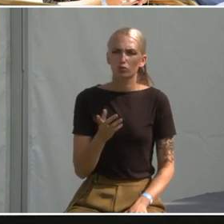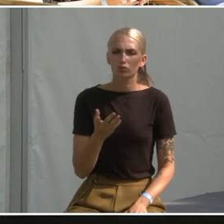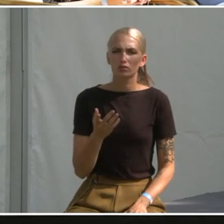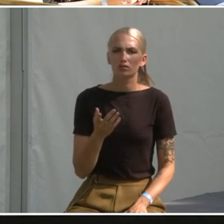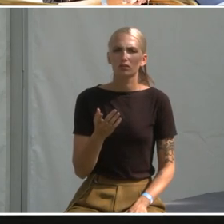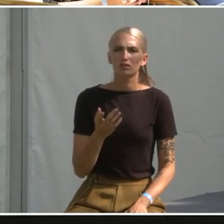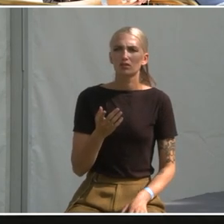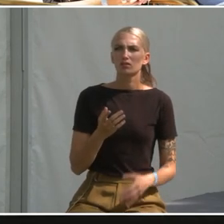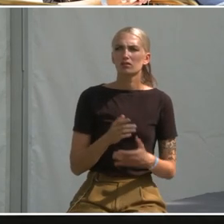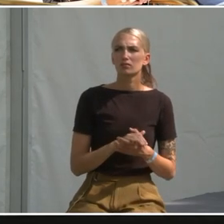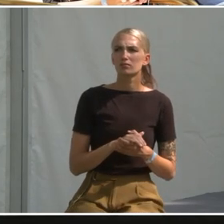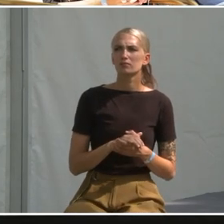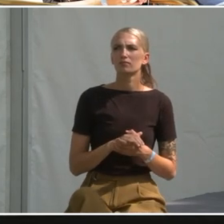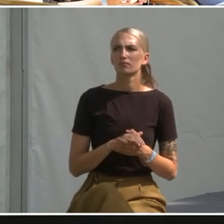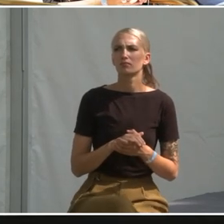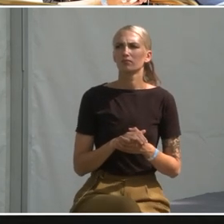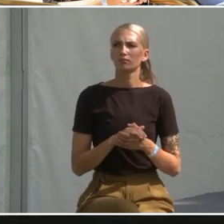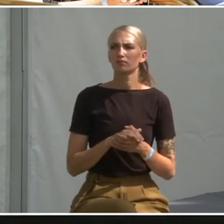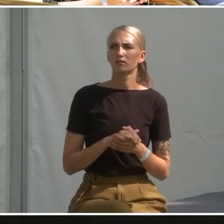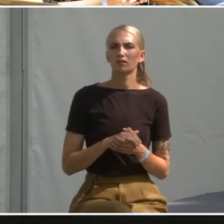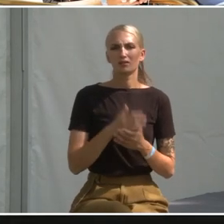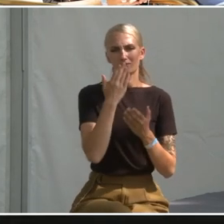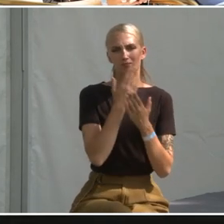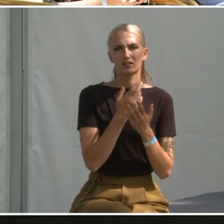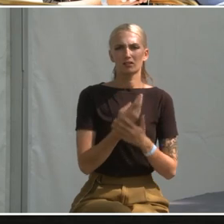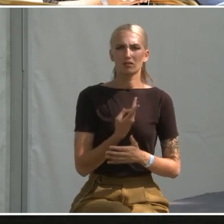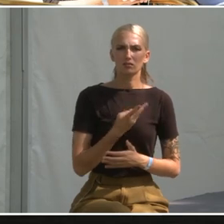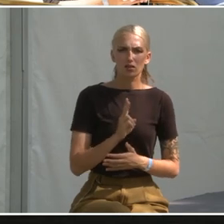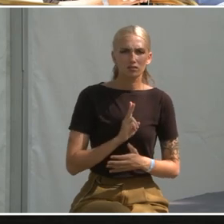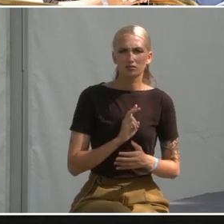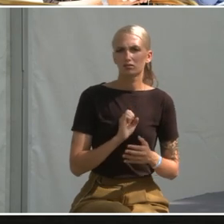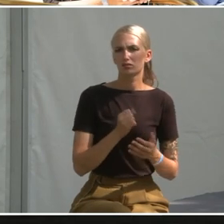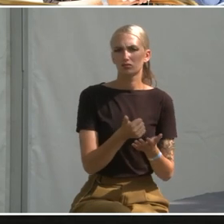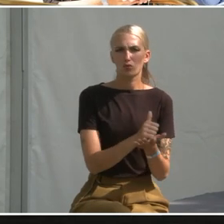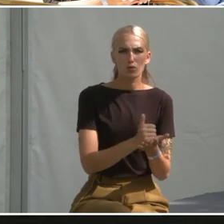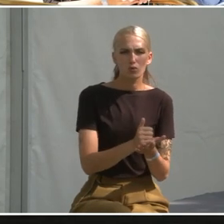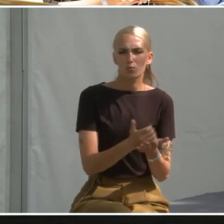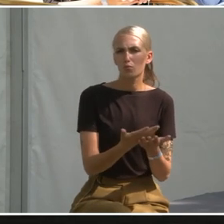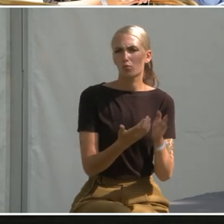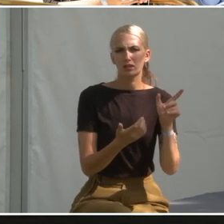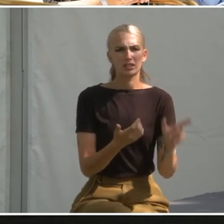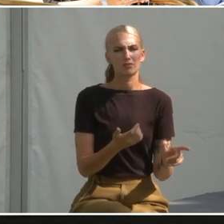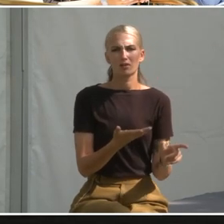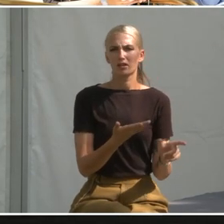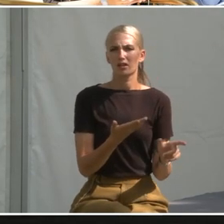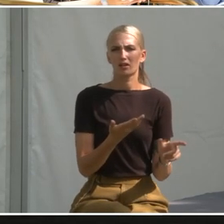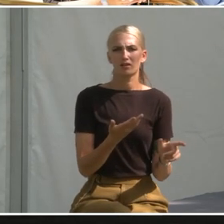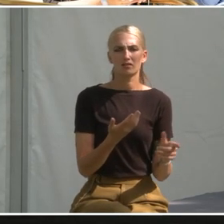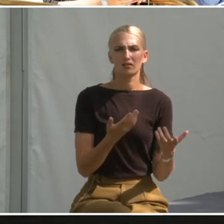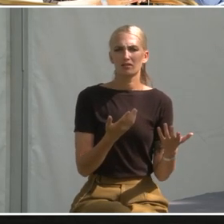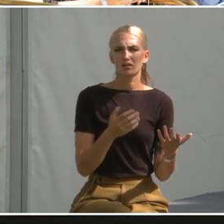group? I mean, to be a trans person, or be a homo person, or be a queer